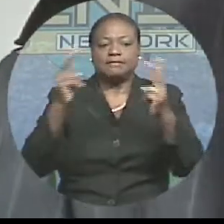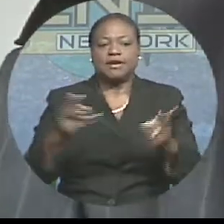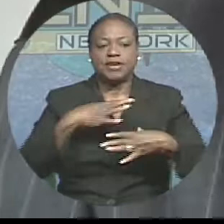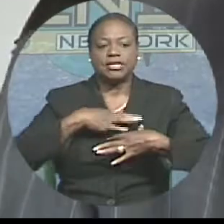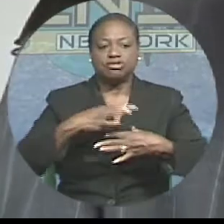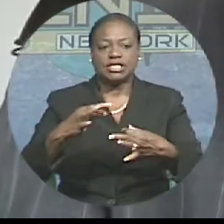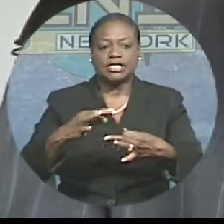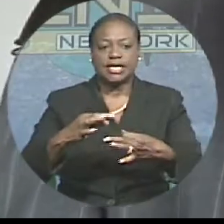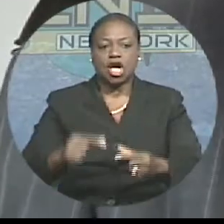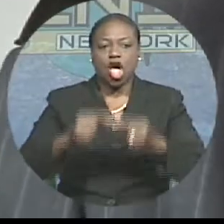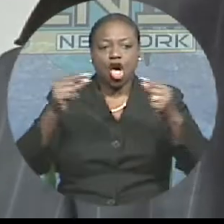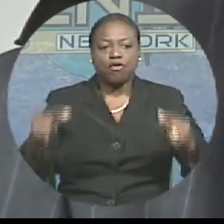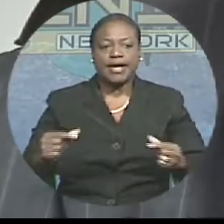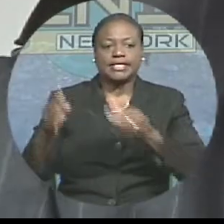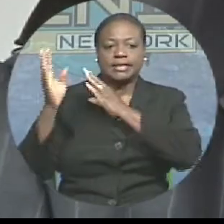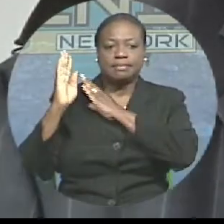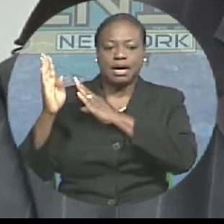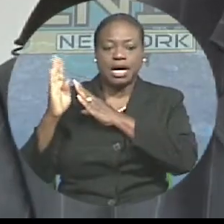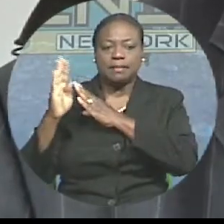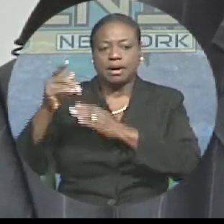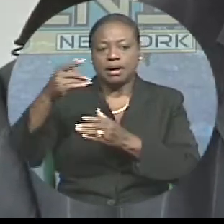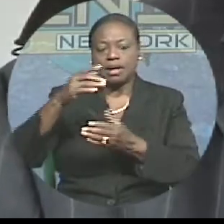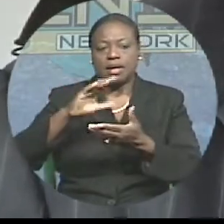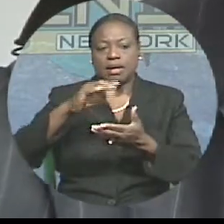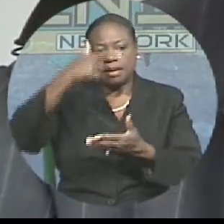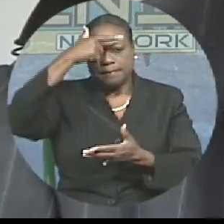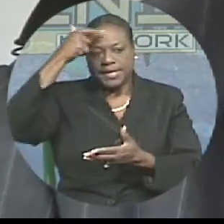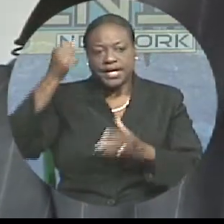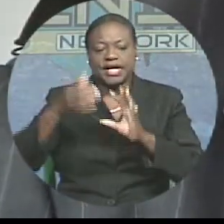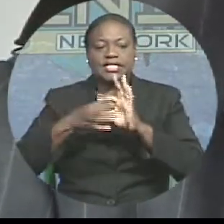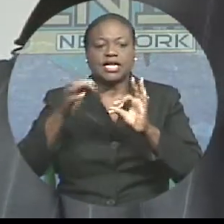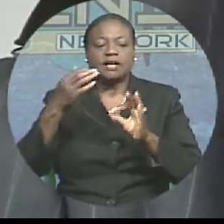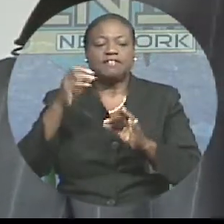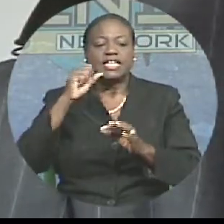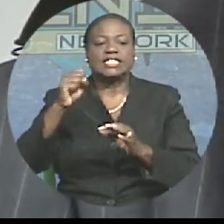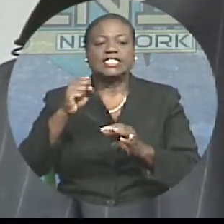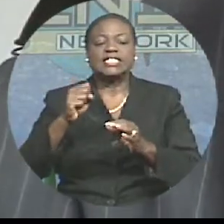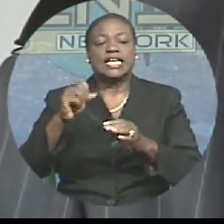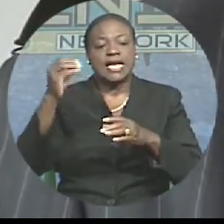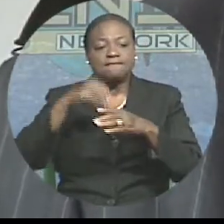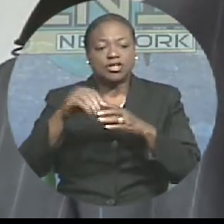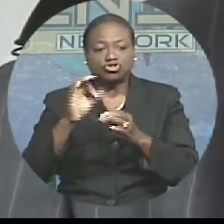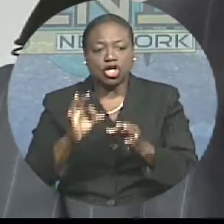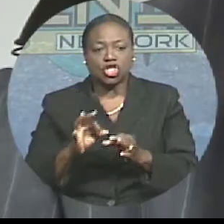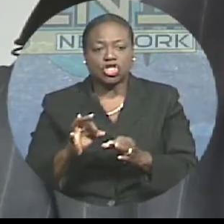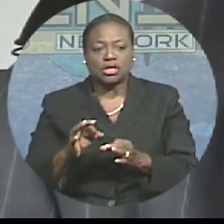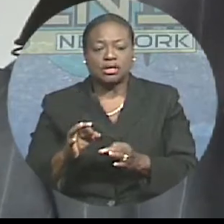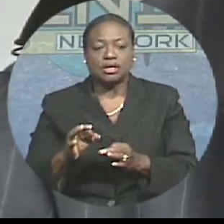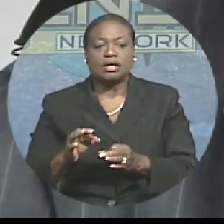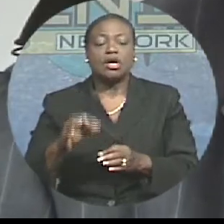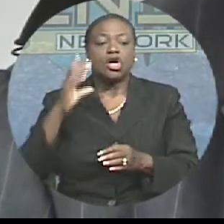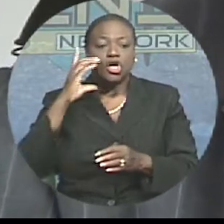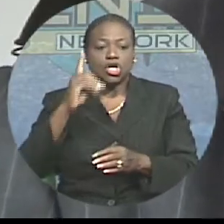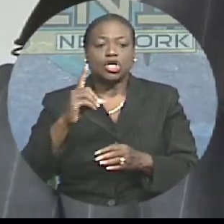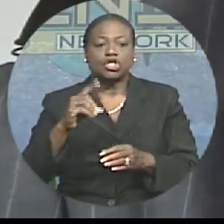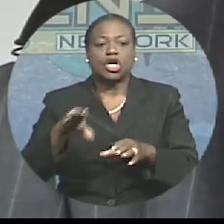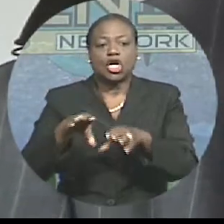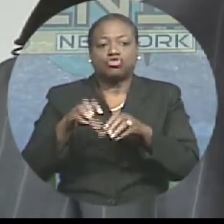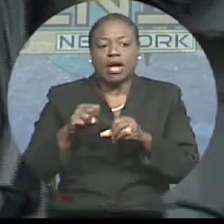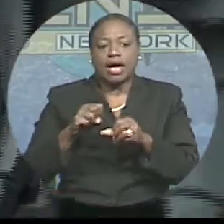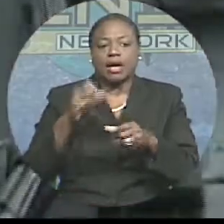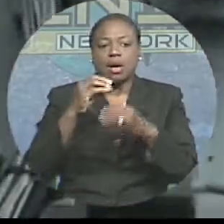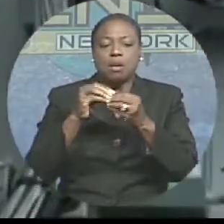Grand Bahama, because of its very sophisticated infrastructure, really should attract more